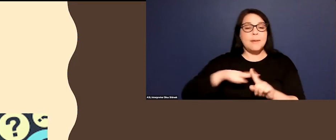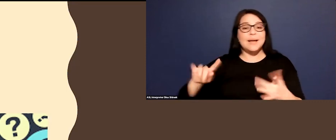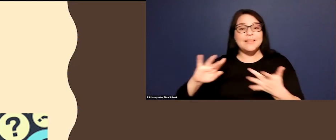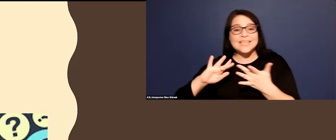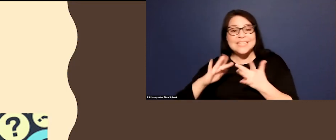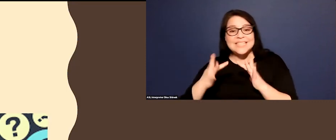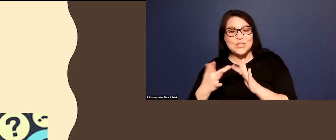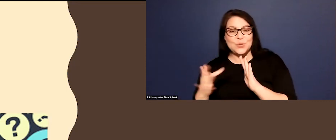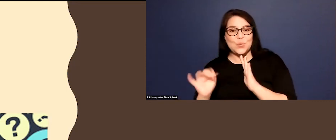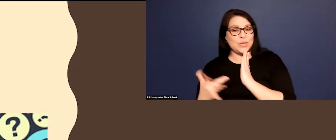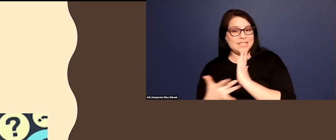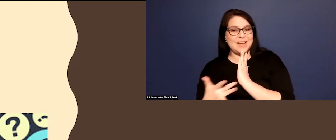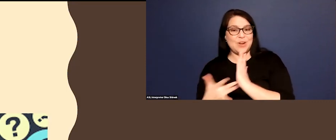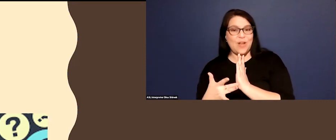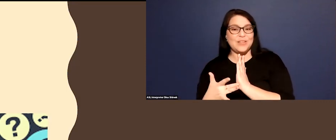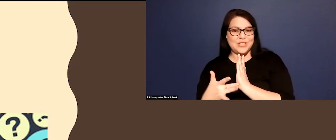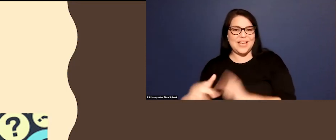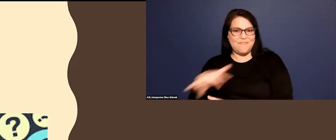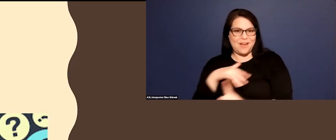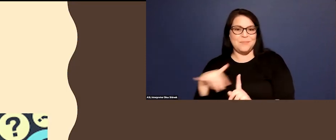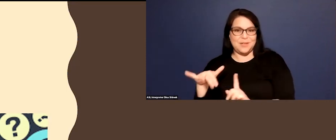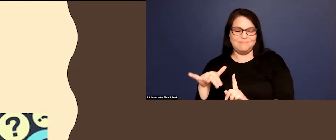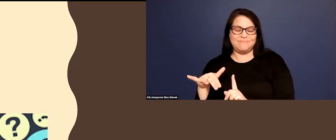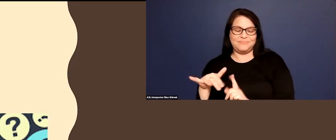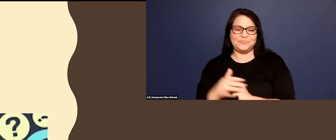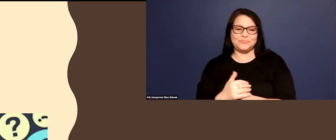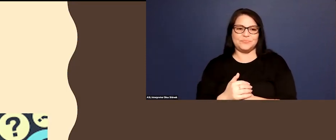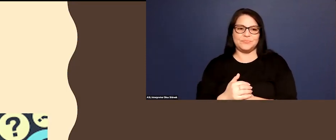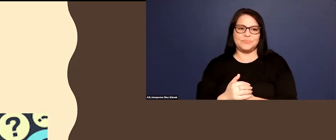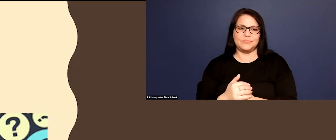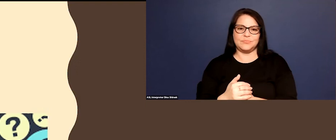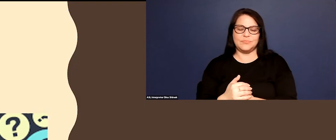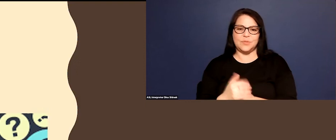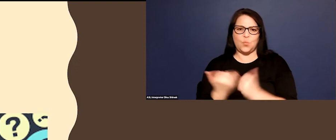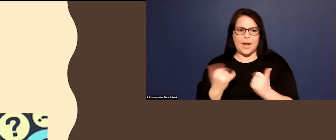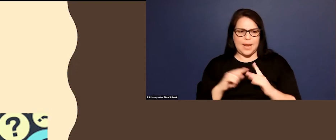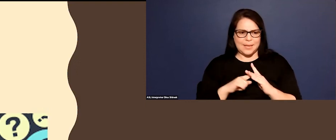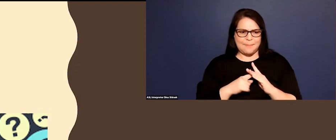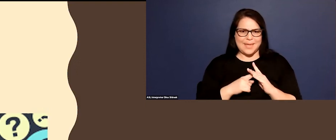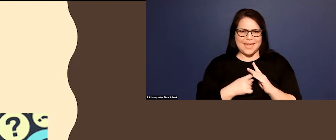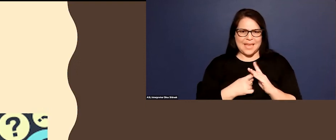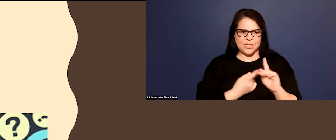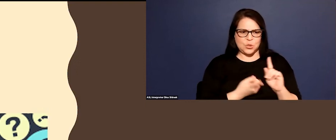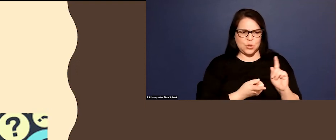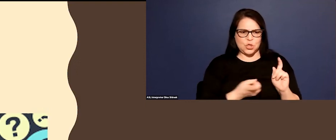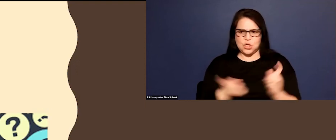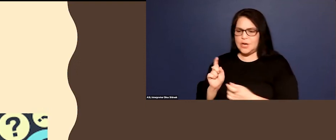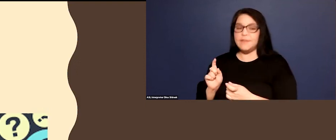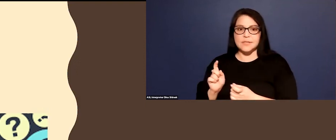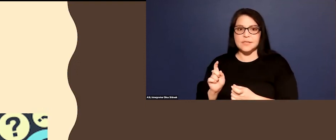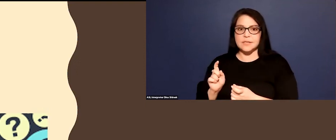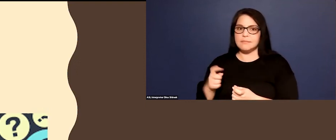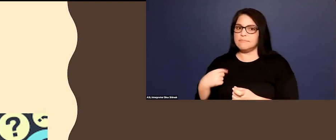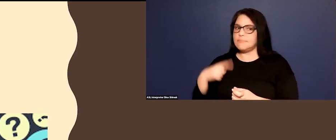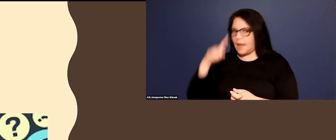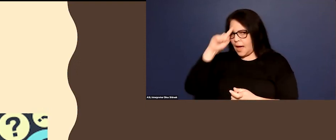or technology environment. We are only at the beginning of this shift, and I believe